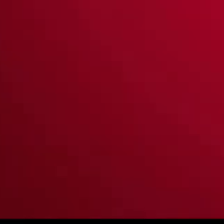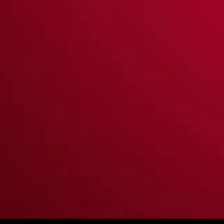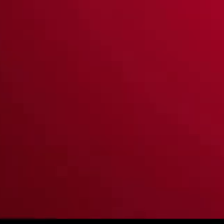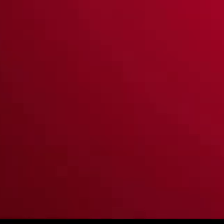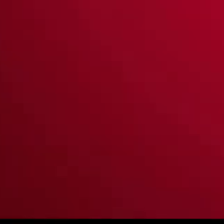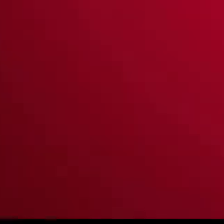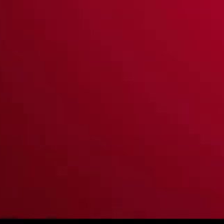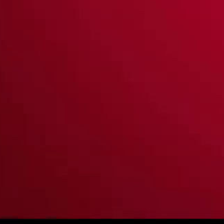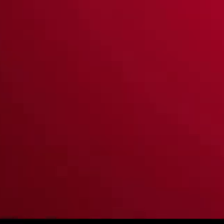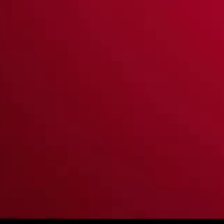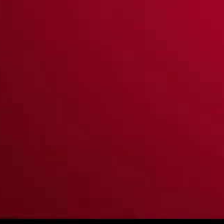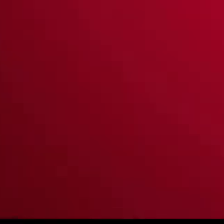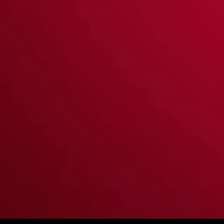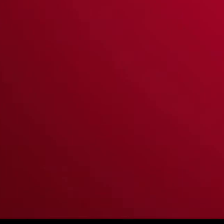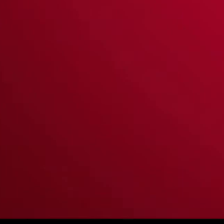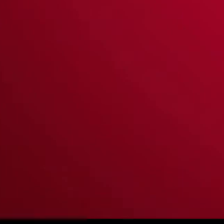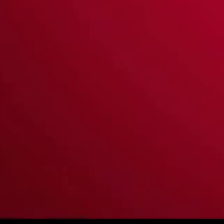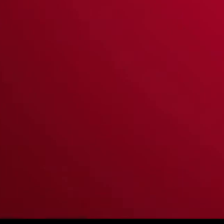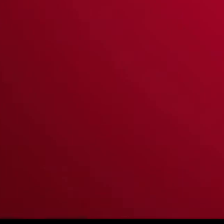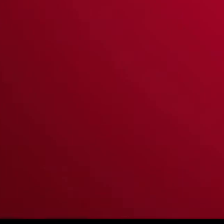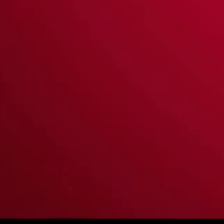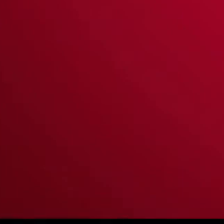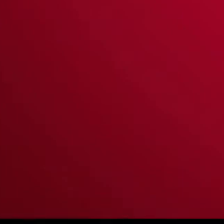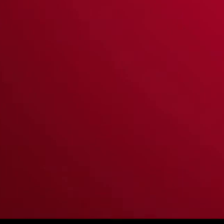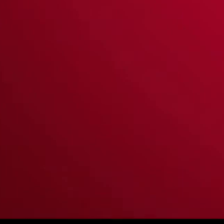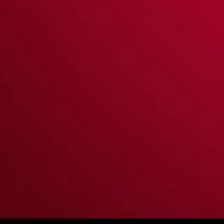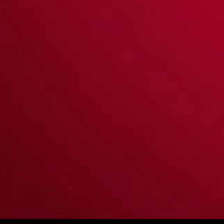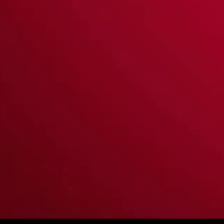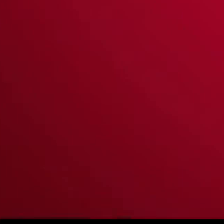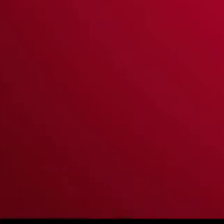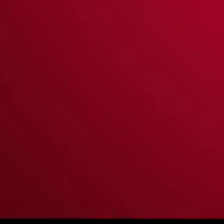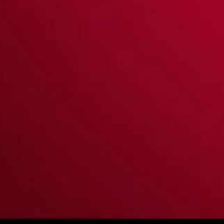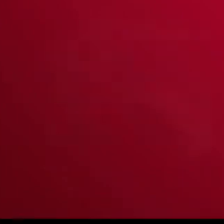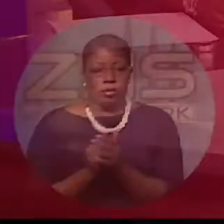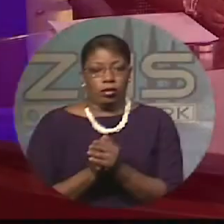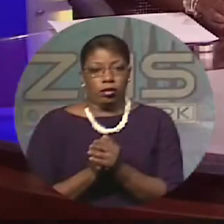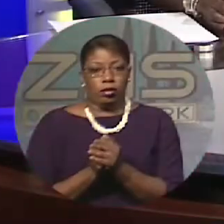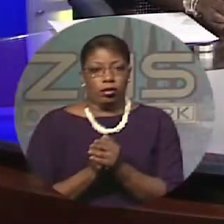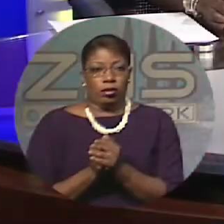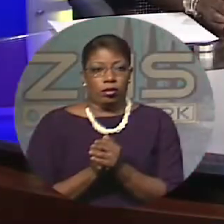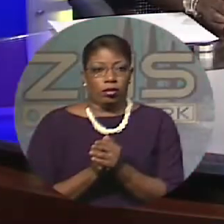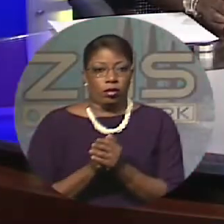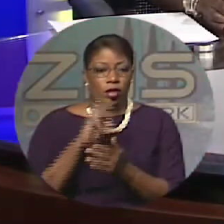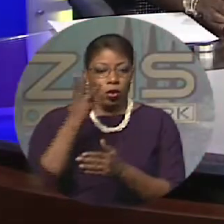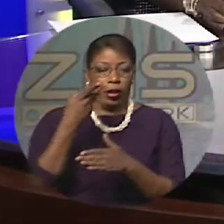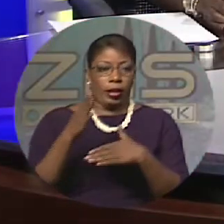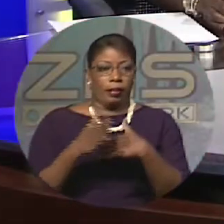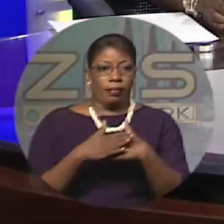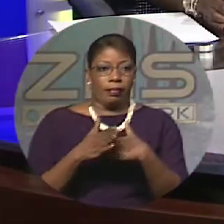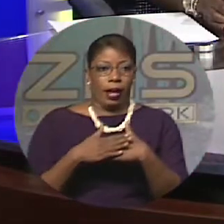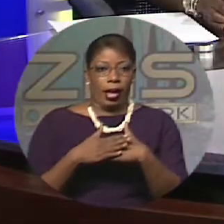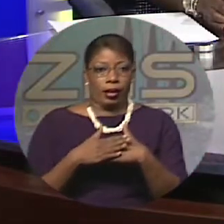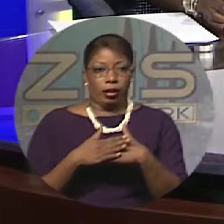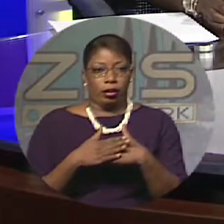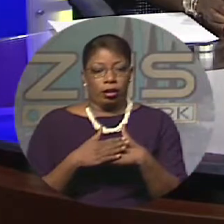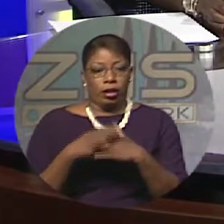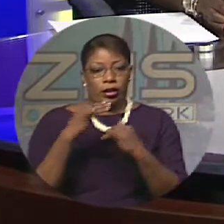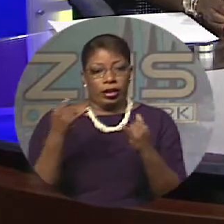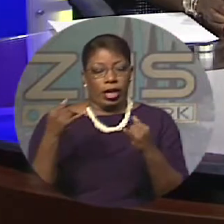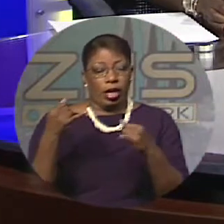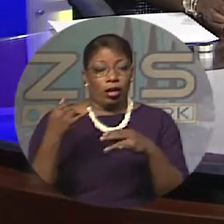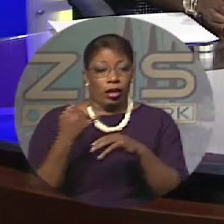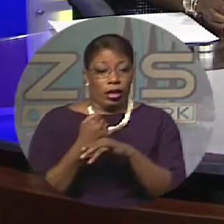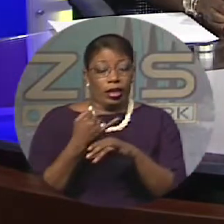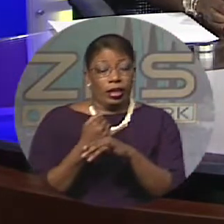portion of the news brought to you by McDonald's. McDonald's, I'm loving it. Welcome back. The issue of illegal immigration